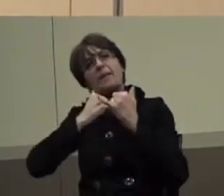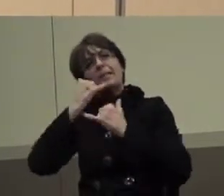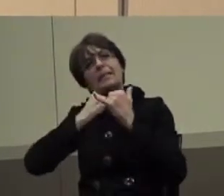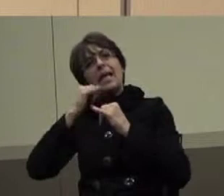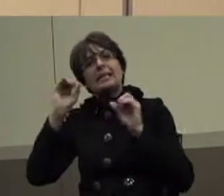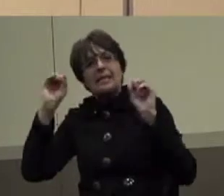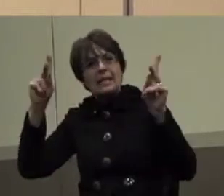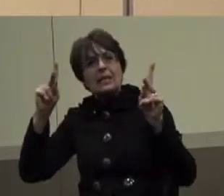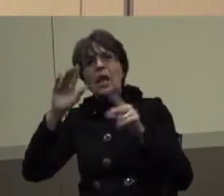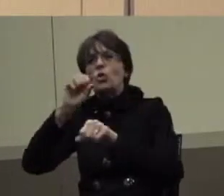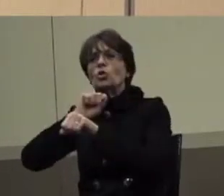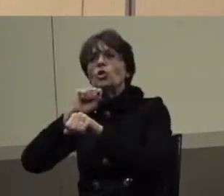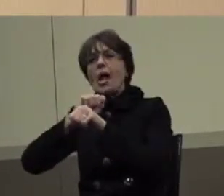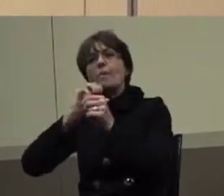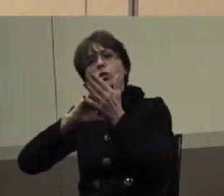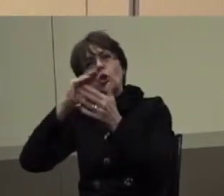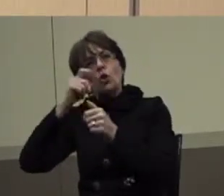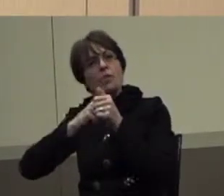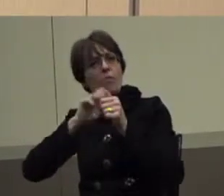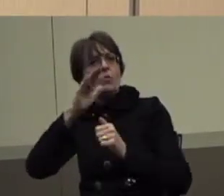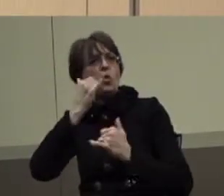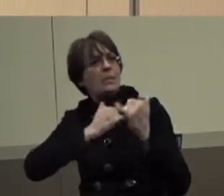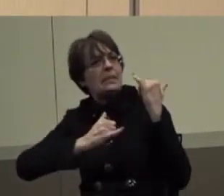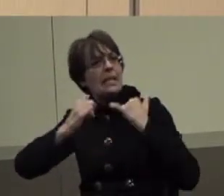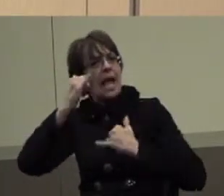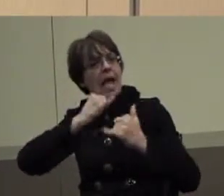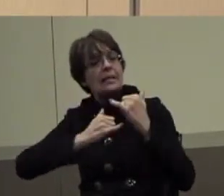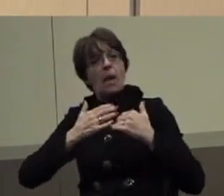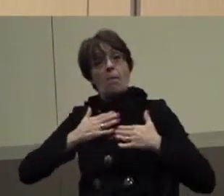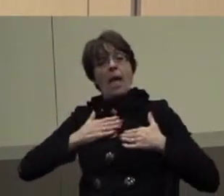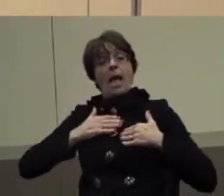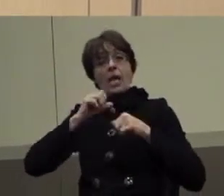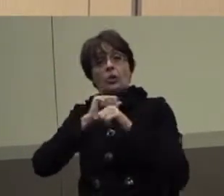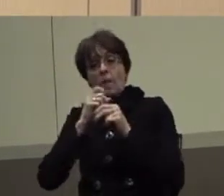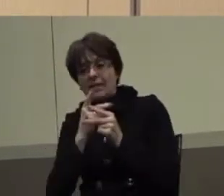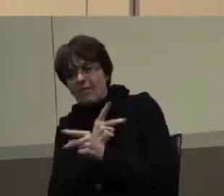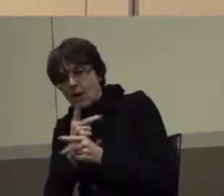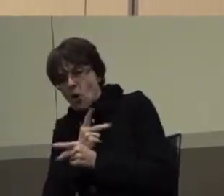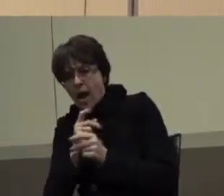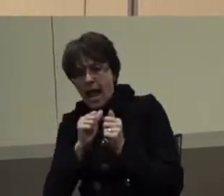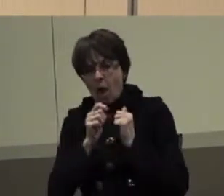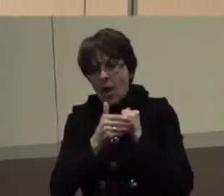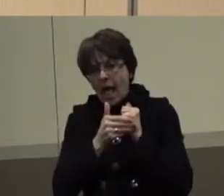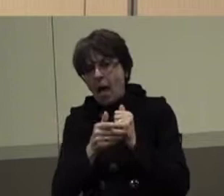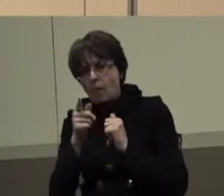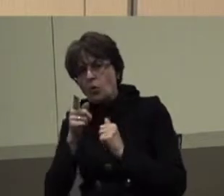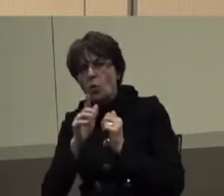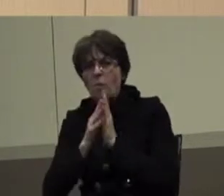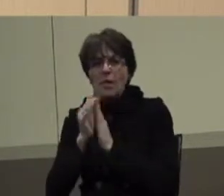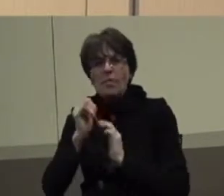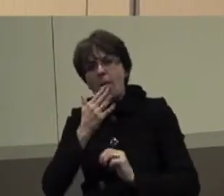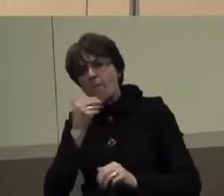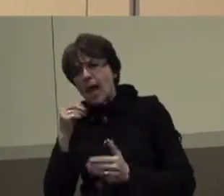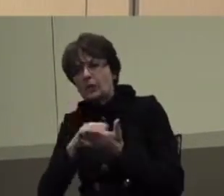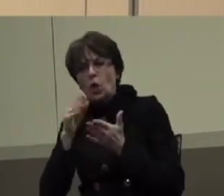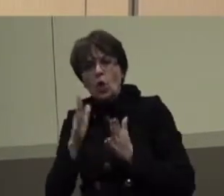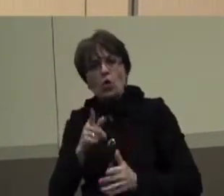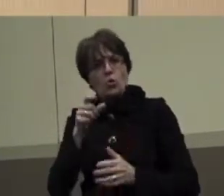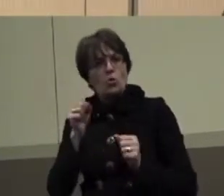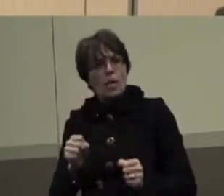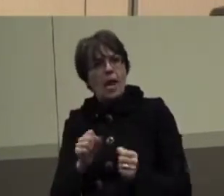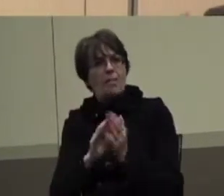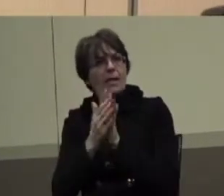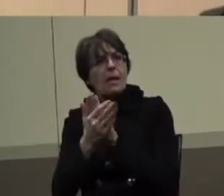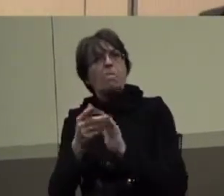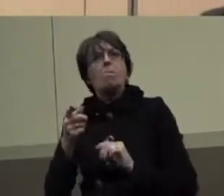okay. Your job is to learn from those mistakes. My job is to figure out how to help you be the best learner you can be.